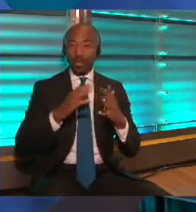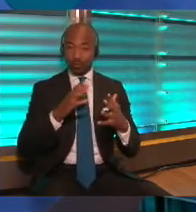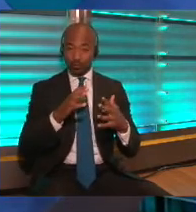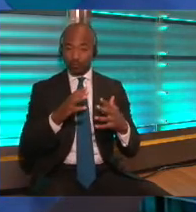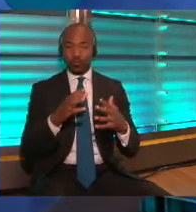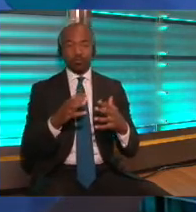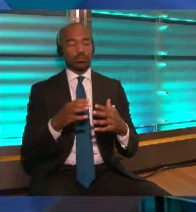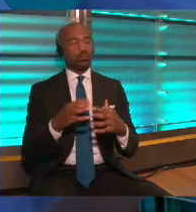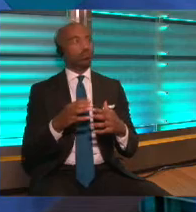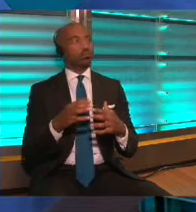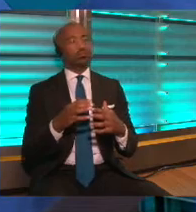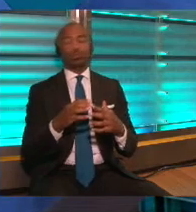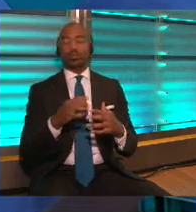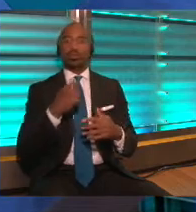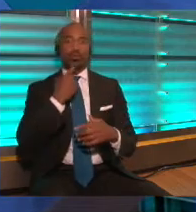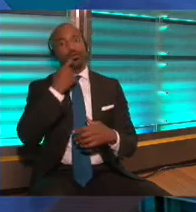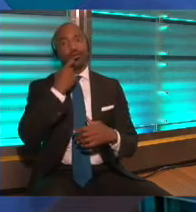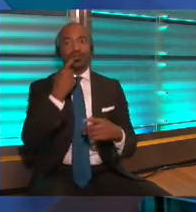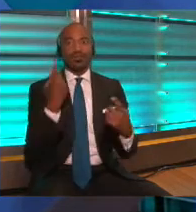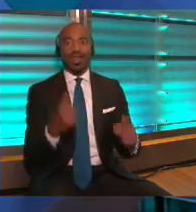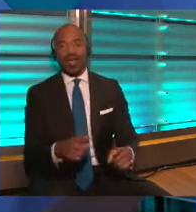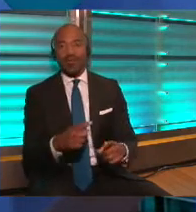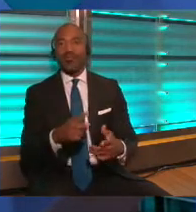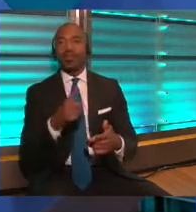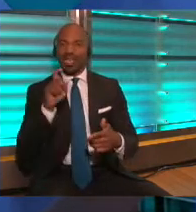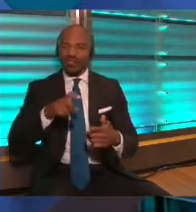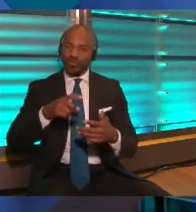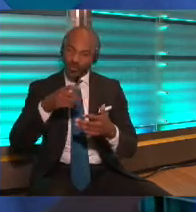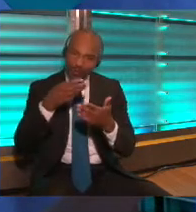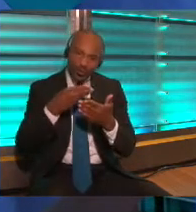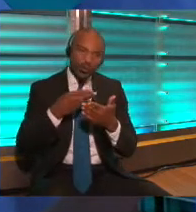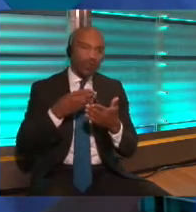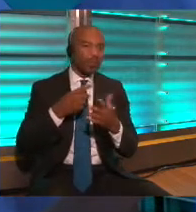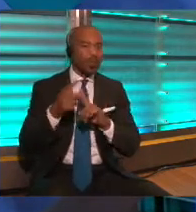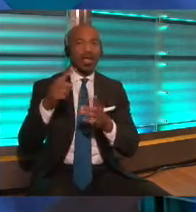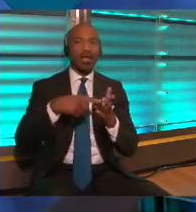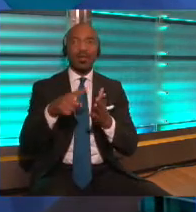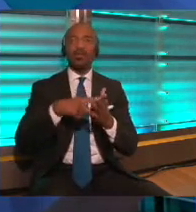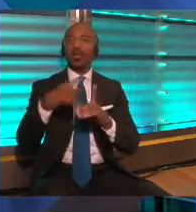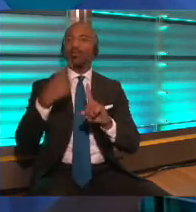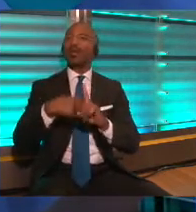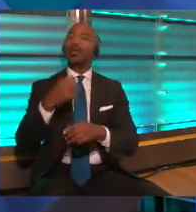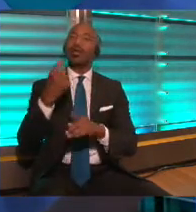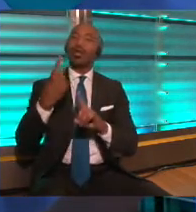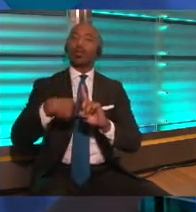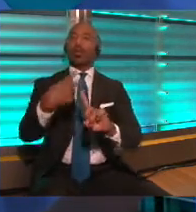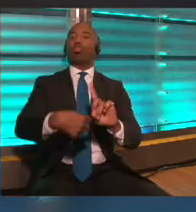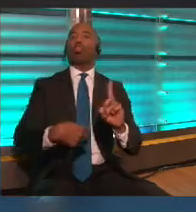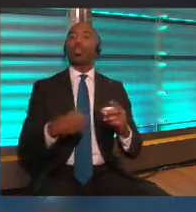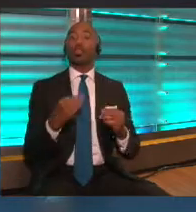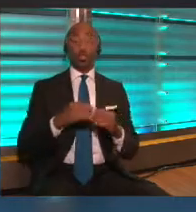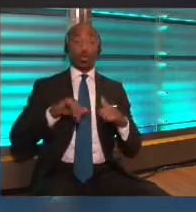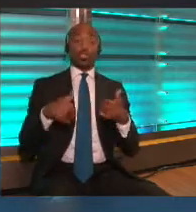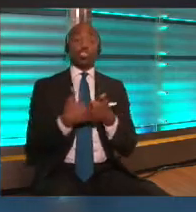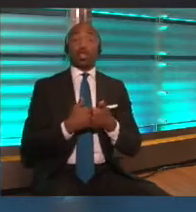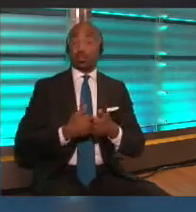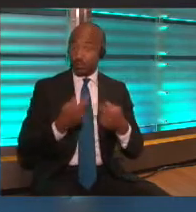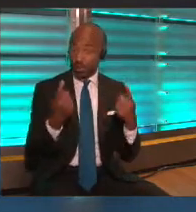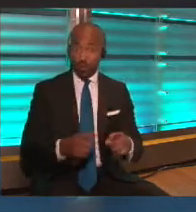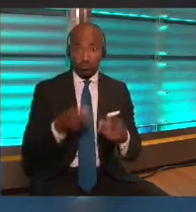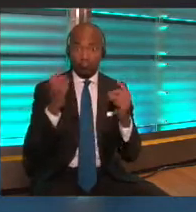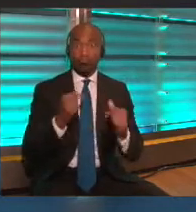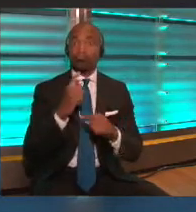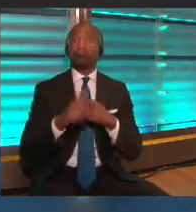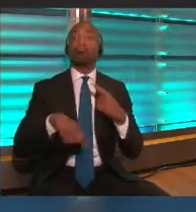how to pay back that rent every month. And it wasn't great timing for us. You know, the challenges had just begun when we signed that first lease,